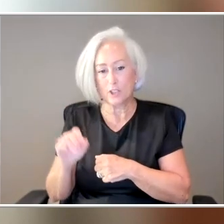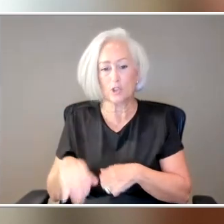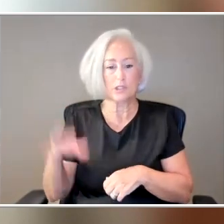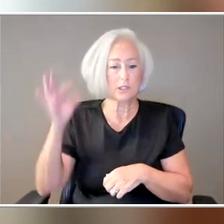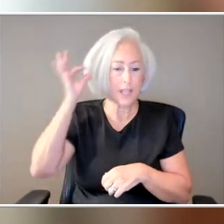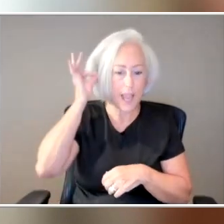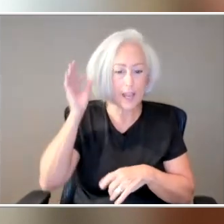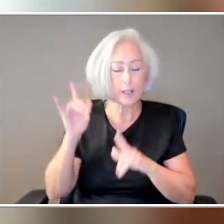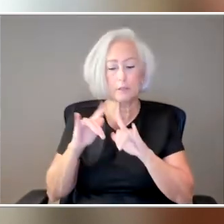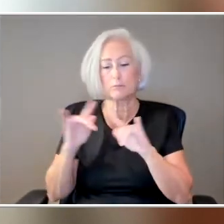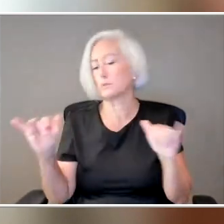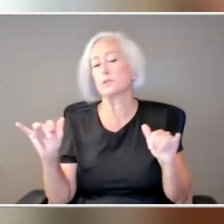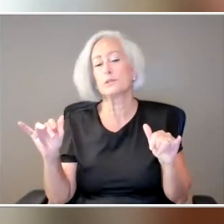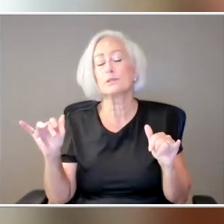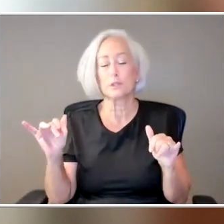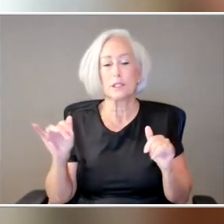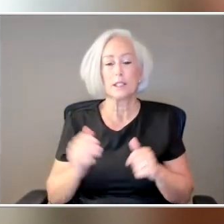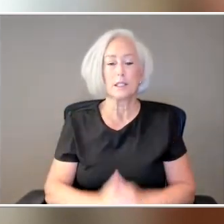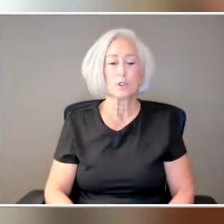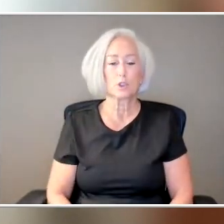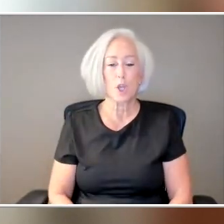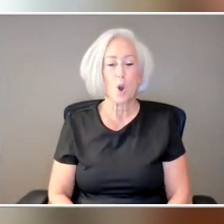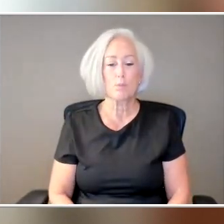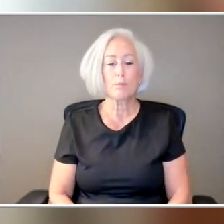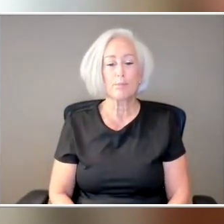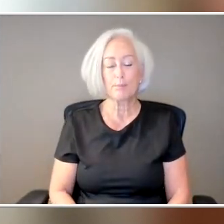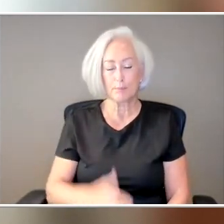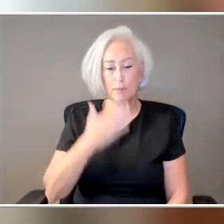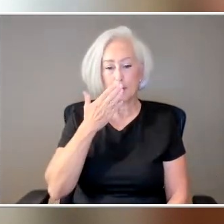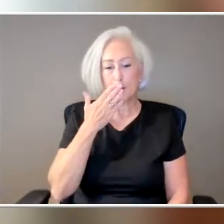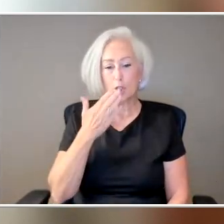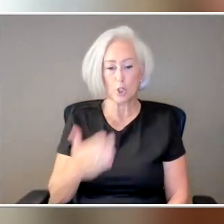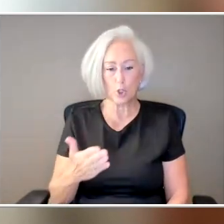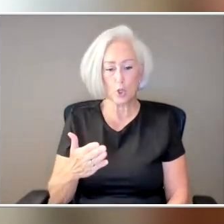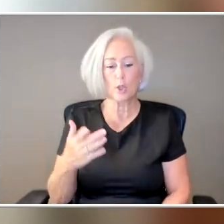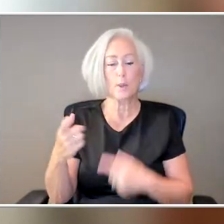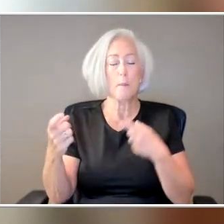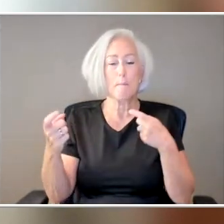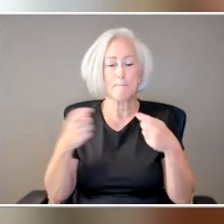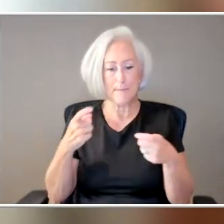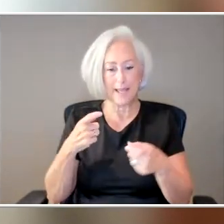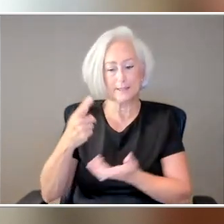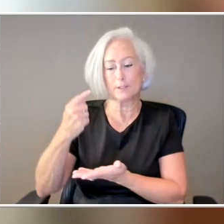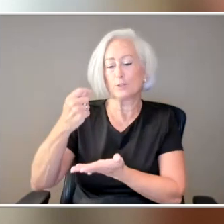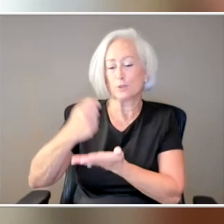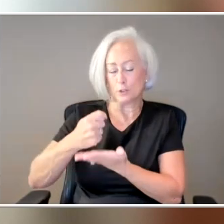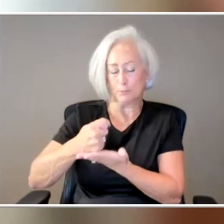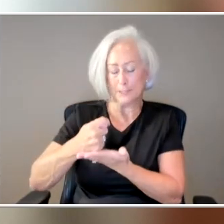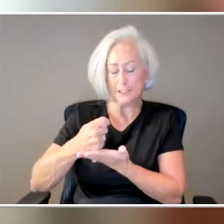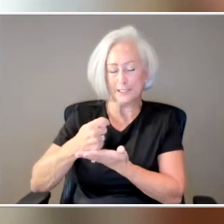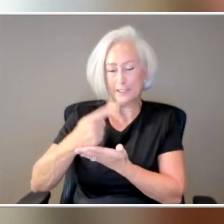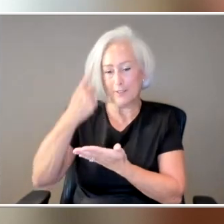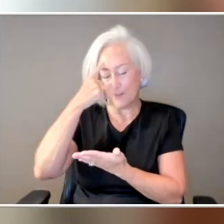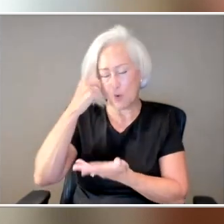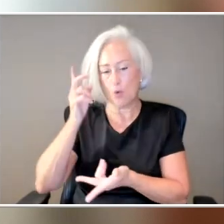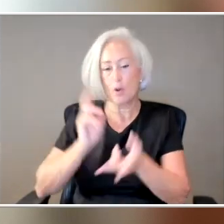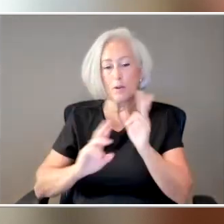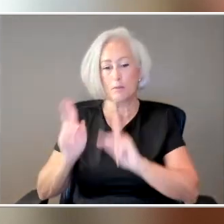those perspectives, it's a pretty well managed treatment for patients